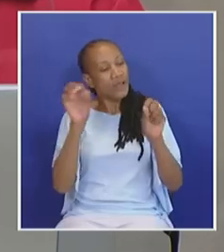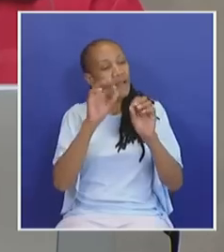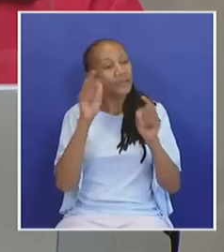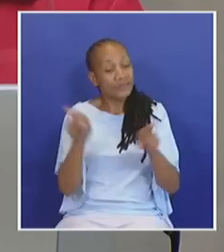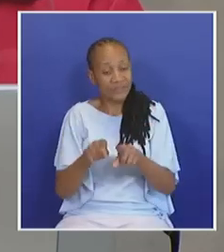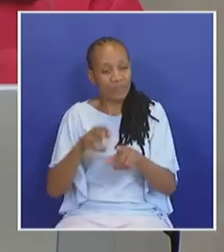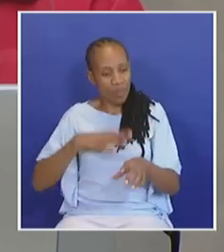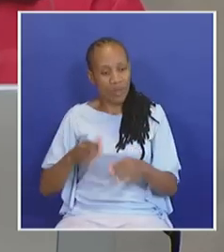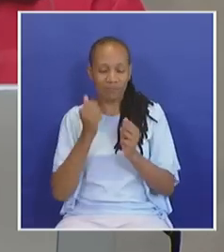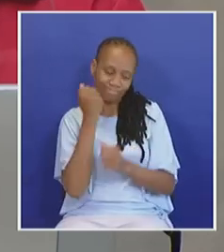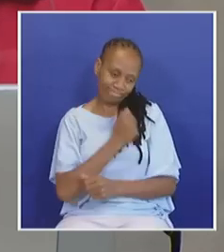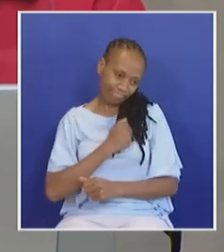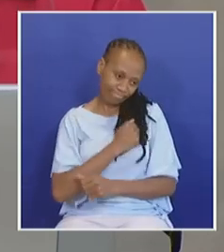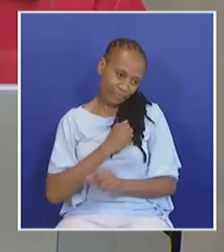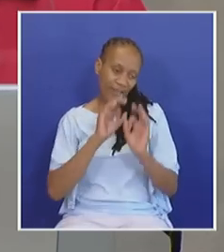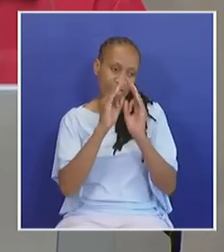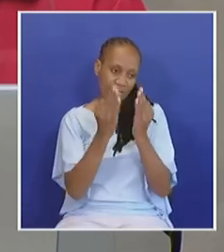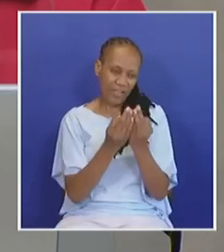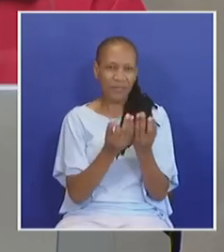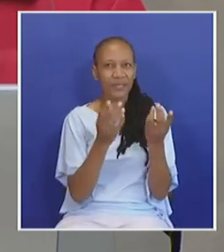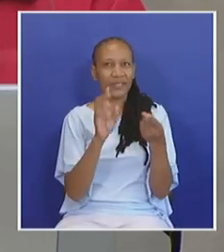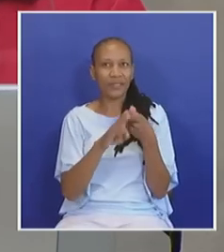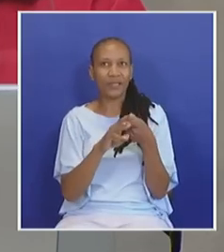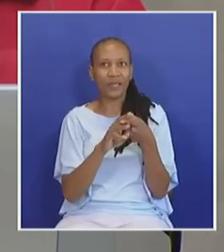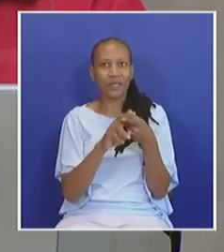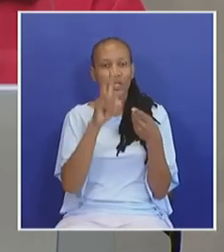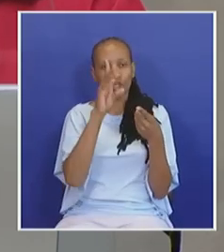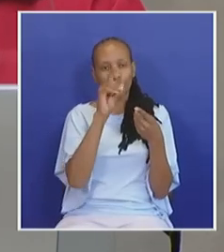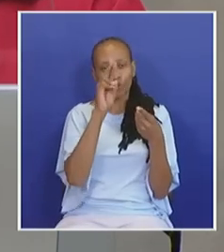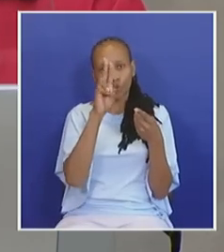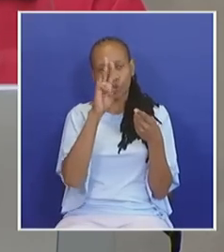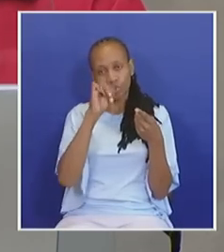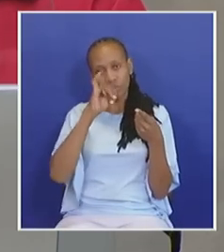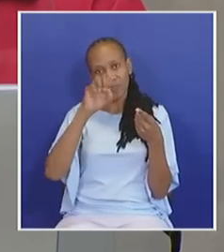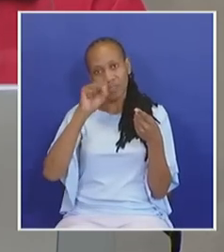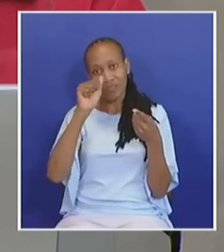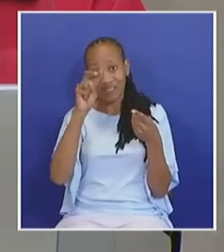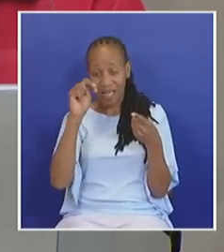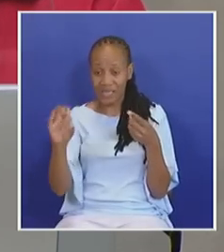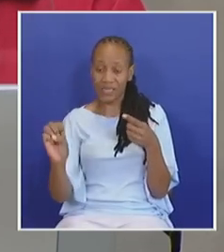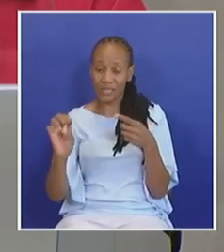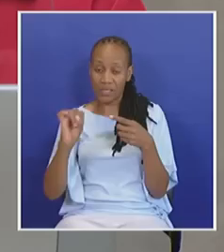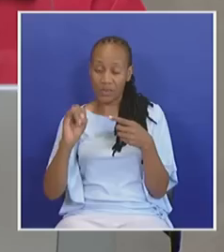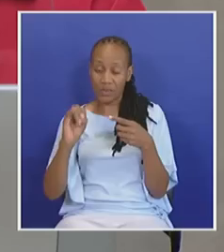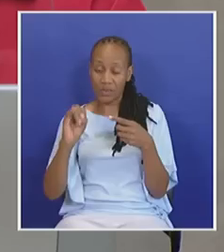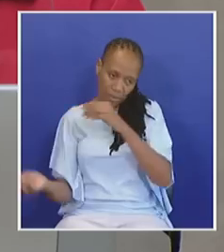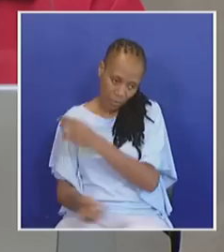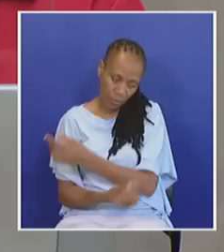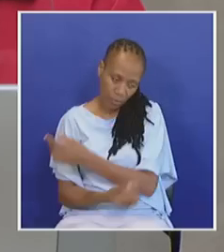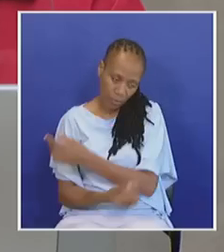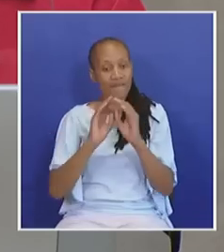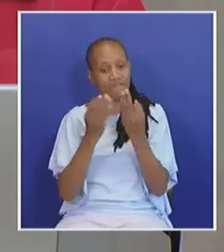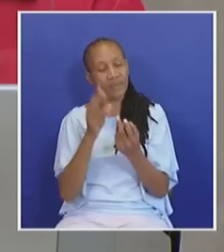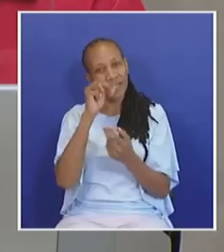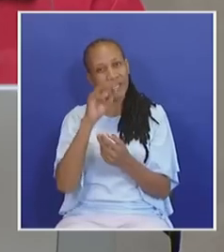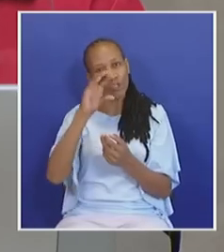re latlhegetswe ke membera ya national komisane Dumisane Ngongwane ko Mpumalanga province ke re family ya